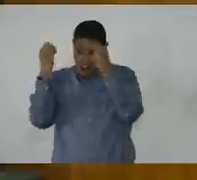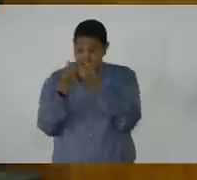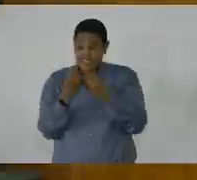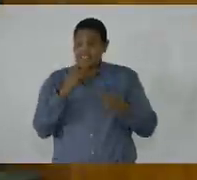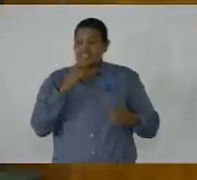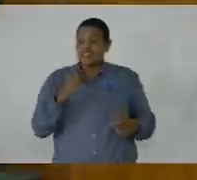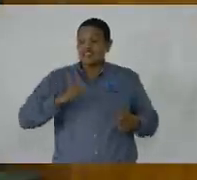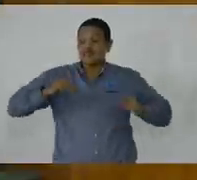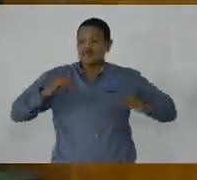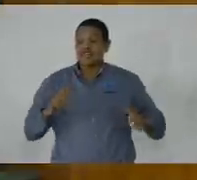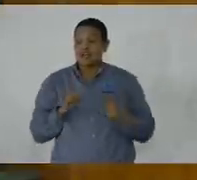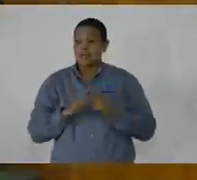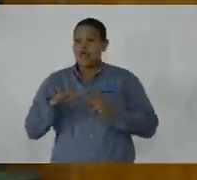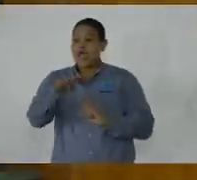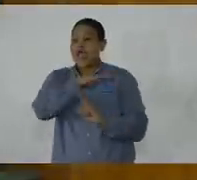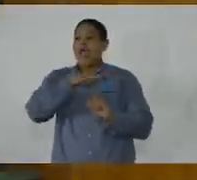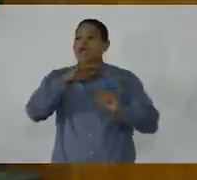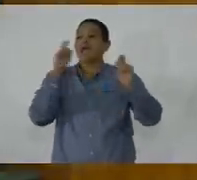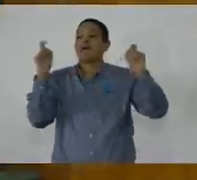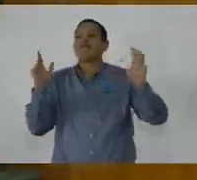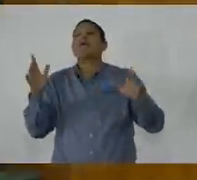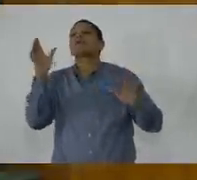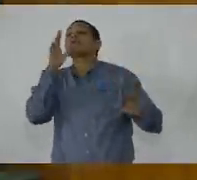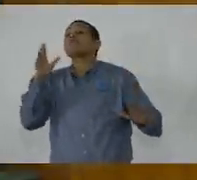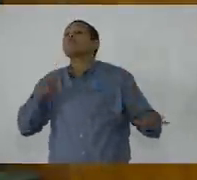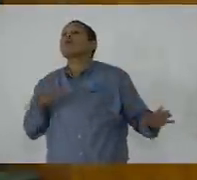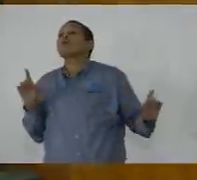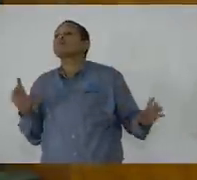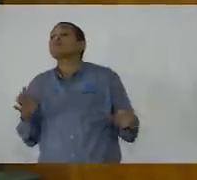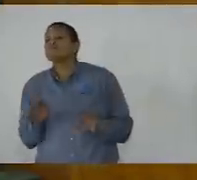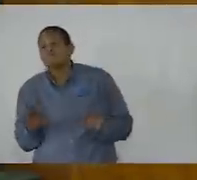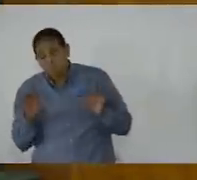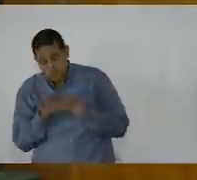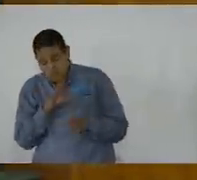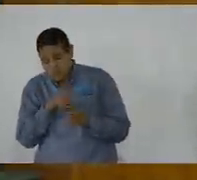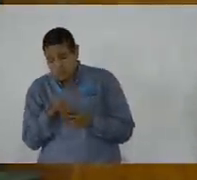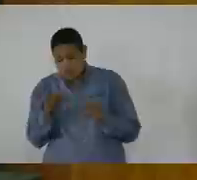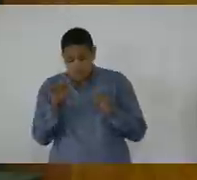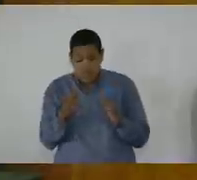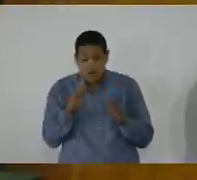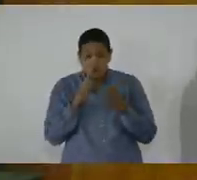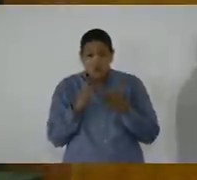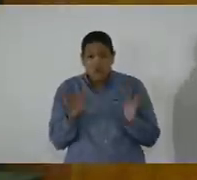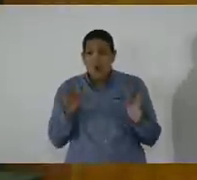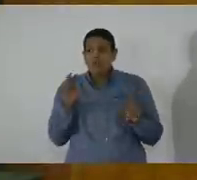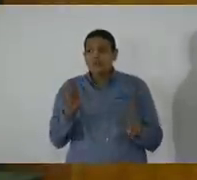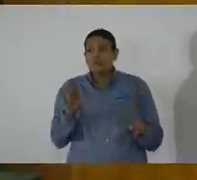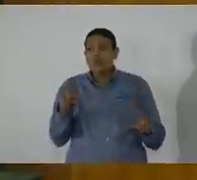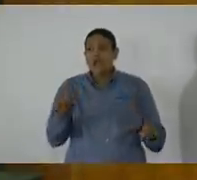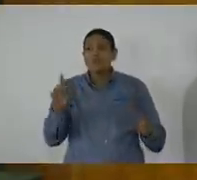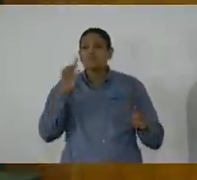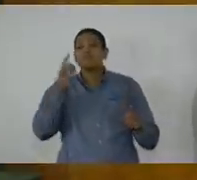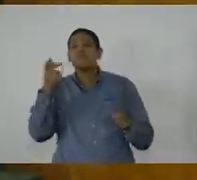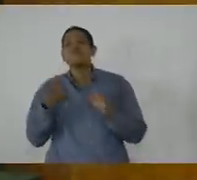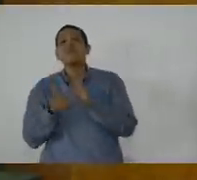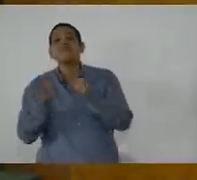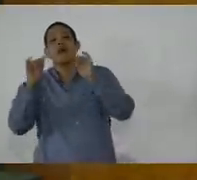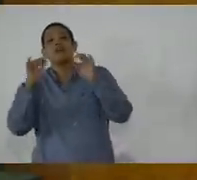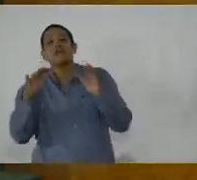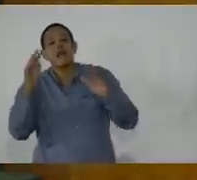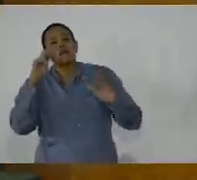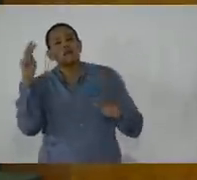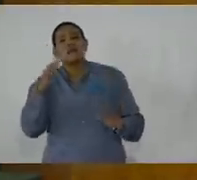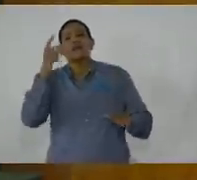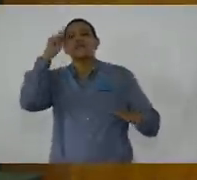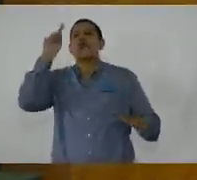and environmental management. Madam Speaker, critical amongst the standards launch were the revised standards